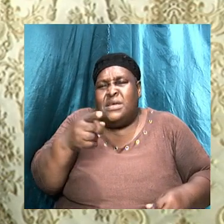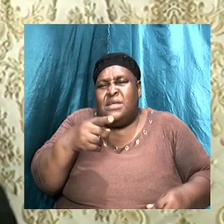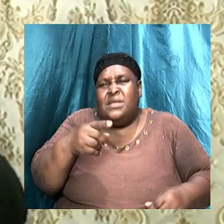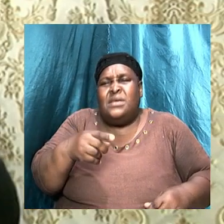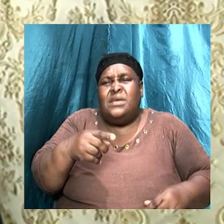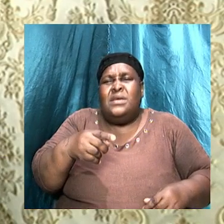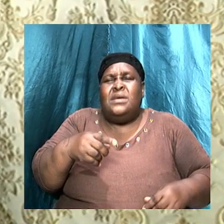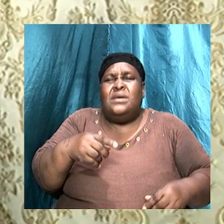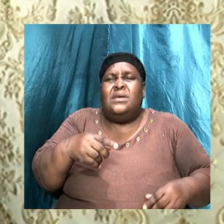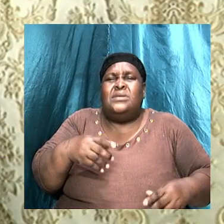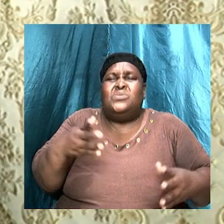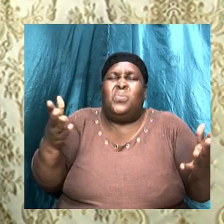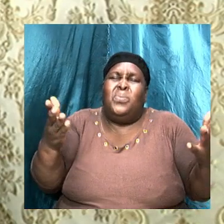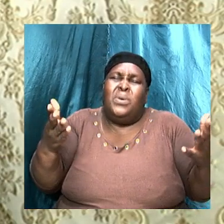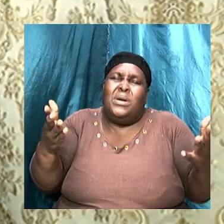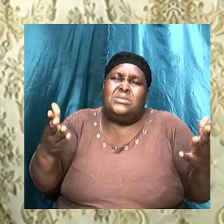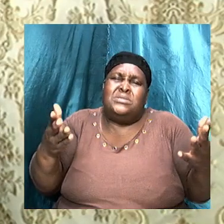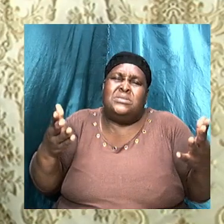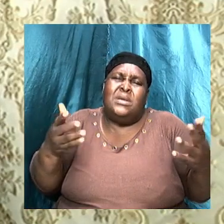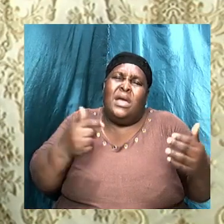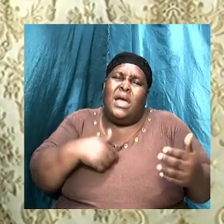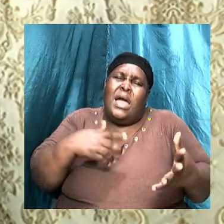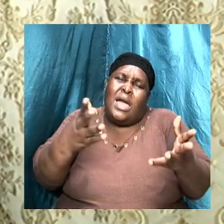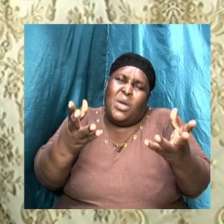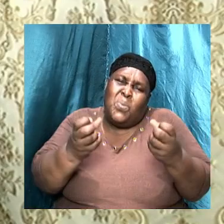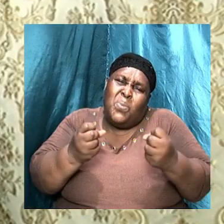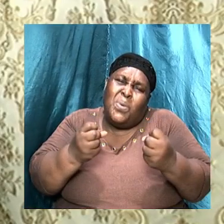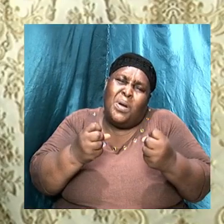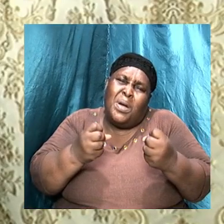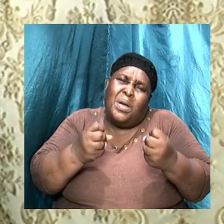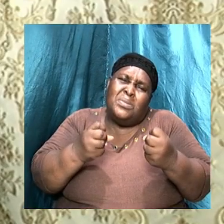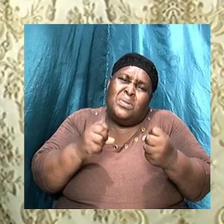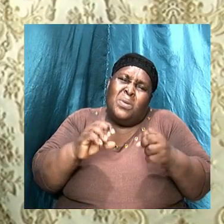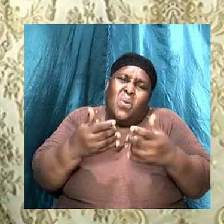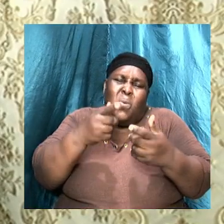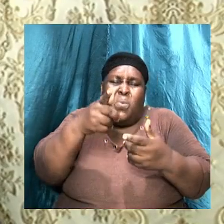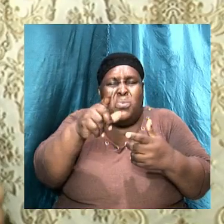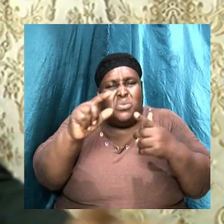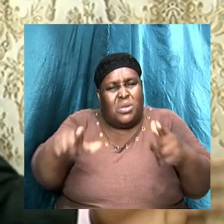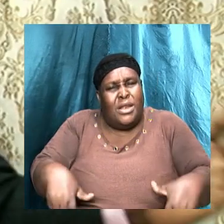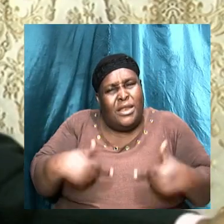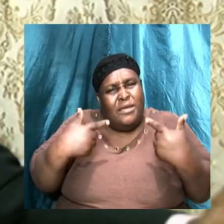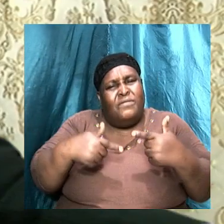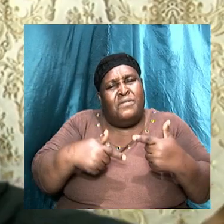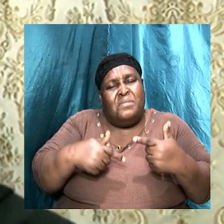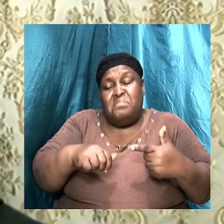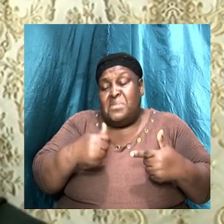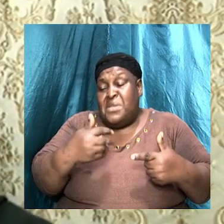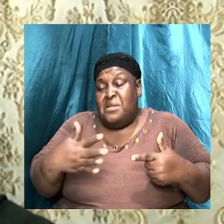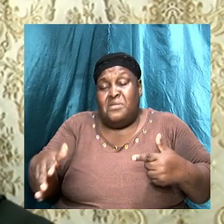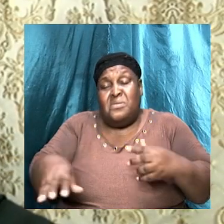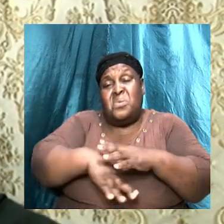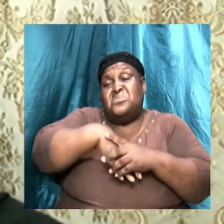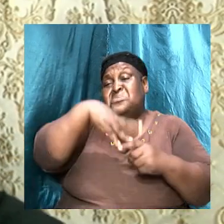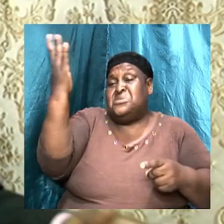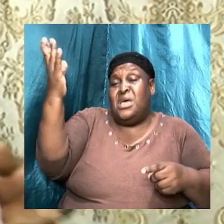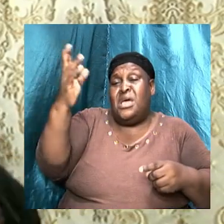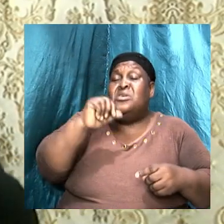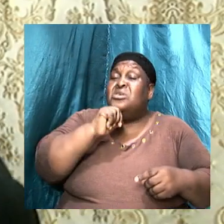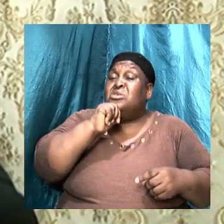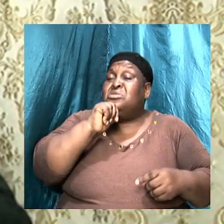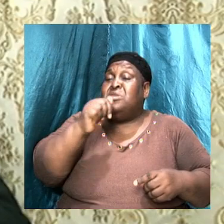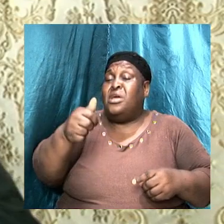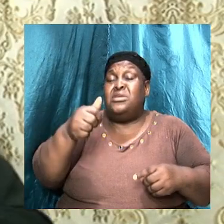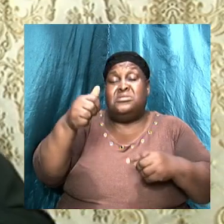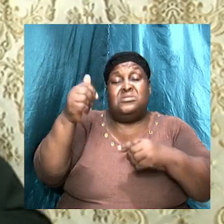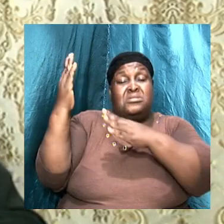serving God, you must stick to what He requires. Anything outside of that, He will not accept. Amen.